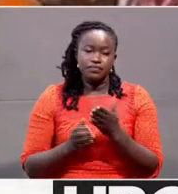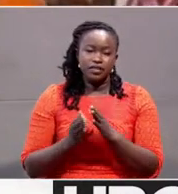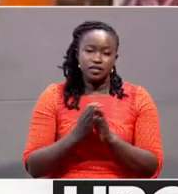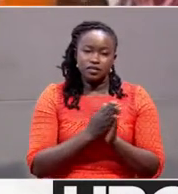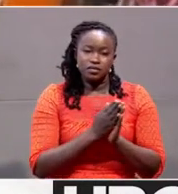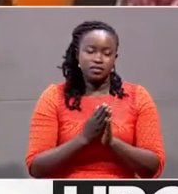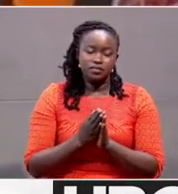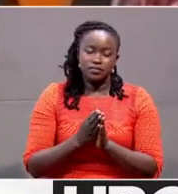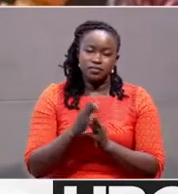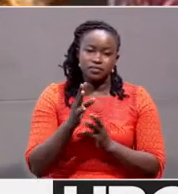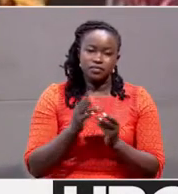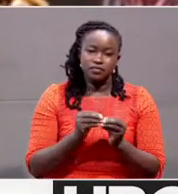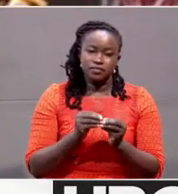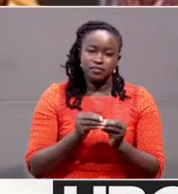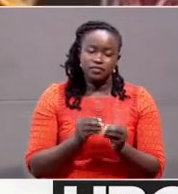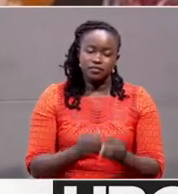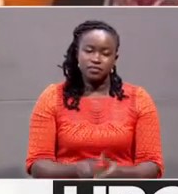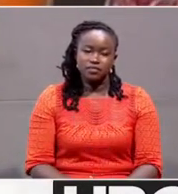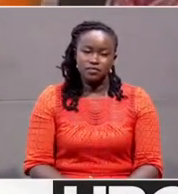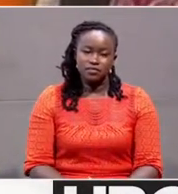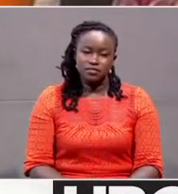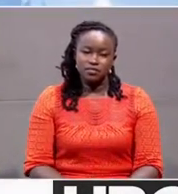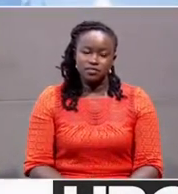Kasibante compiled this report.